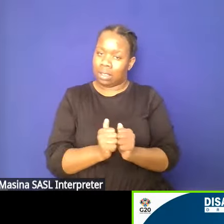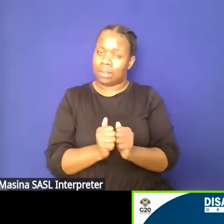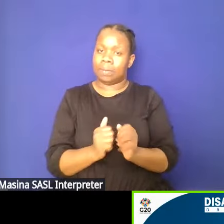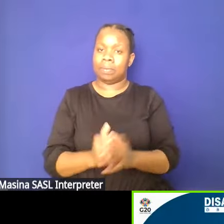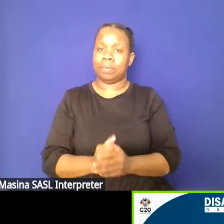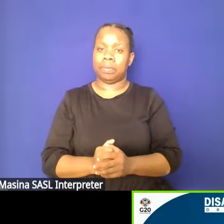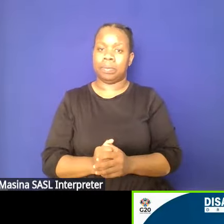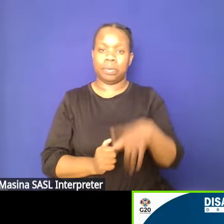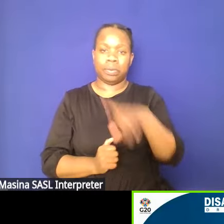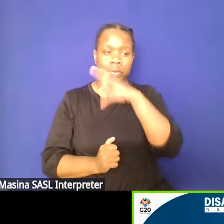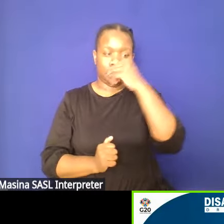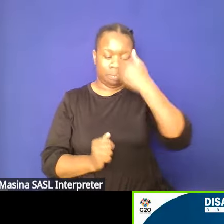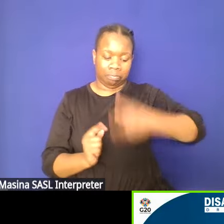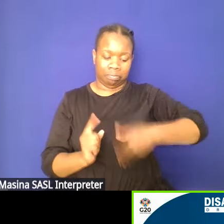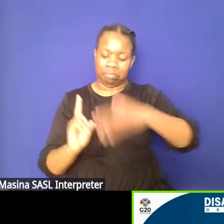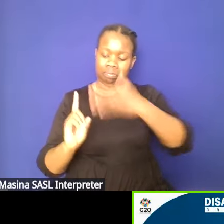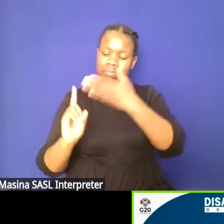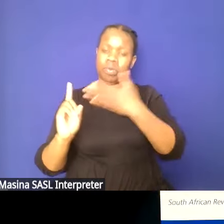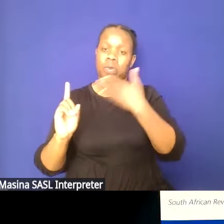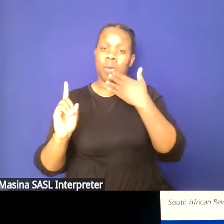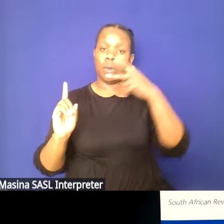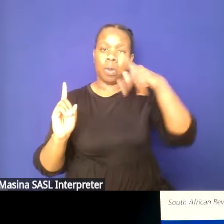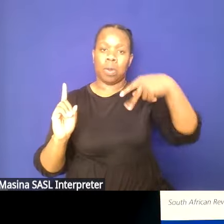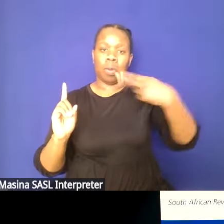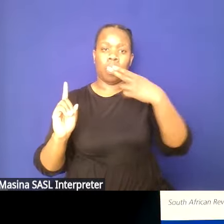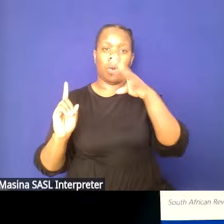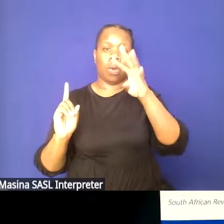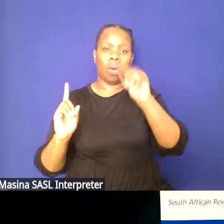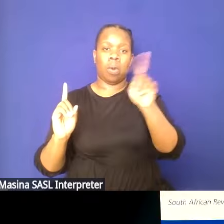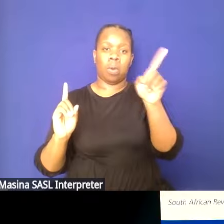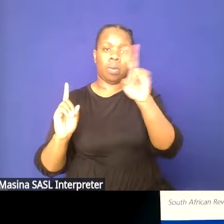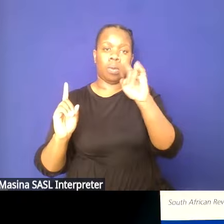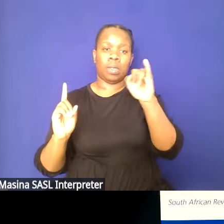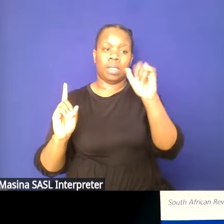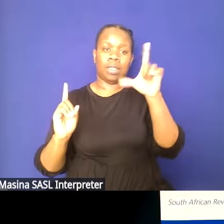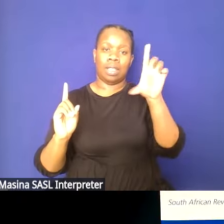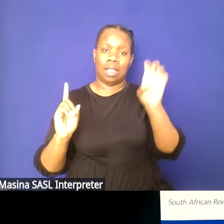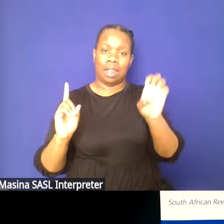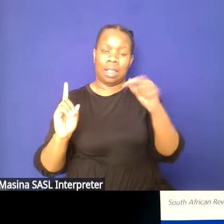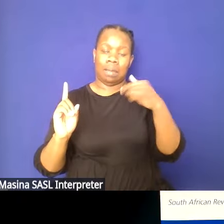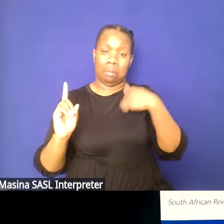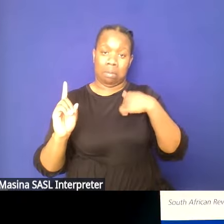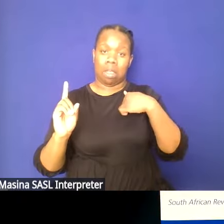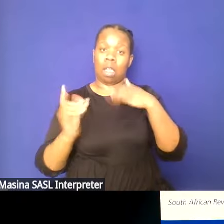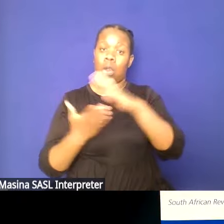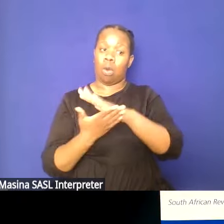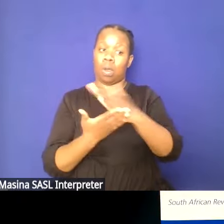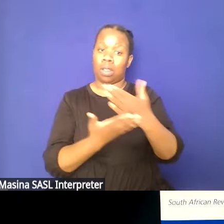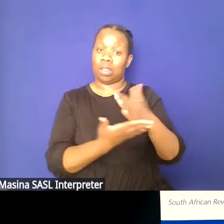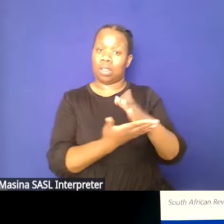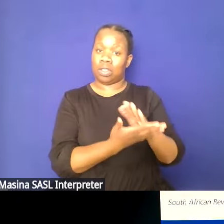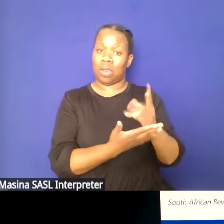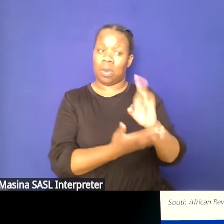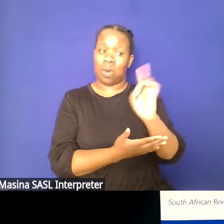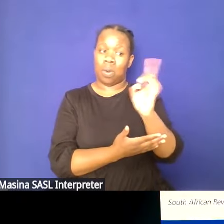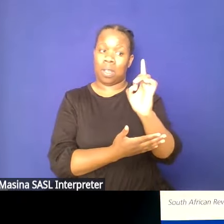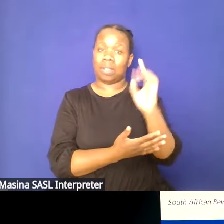My name is Phumzile Sondange. I'm just going to share a